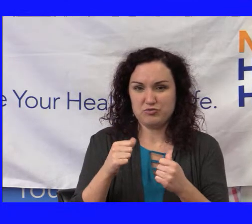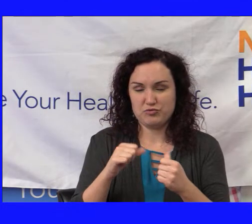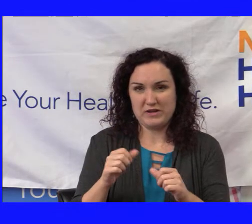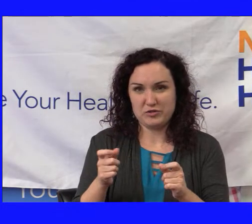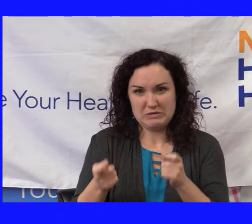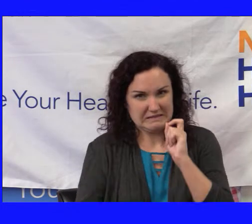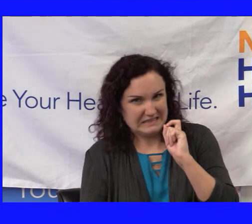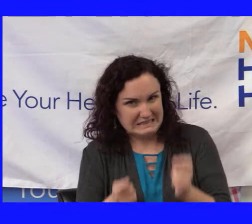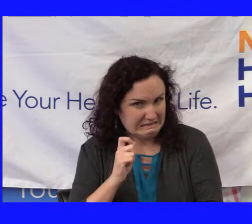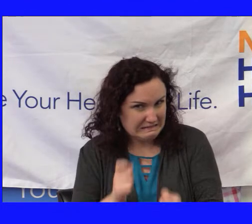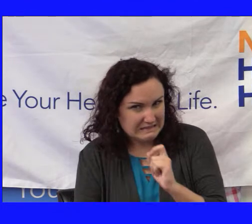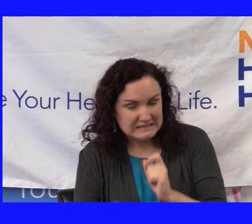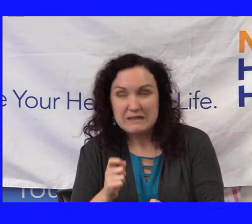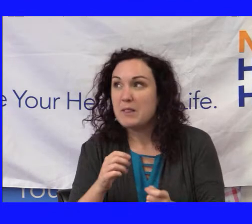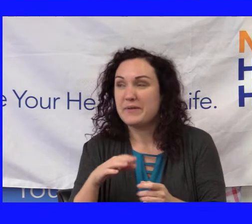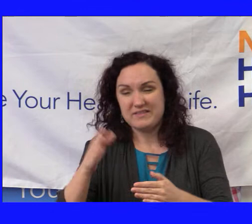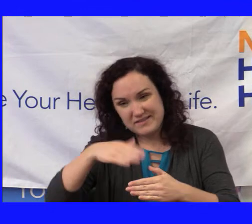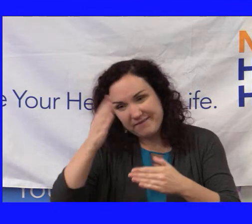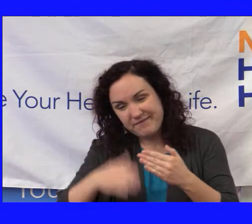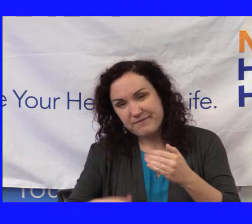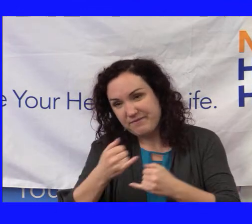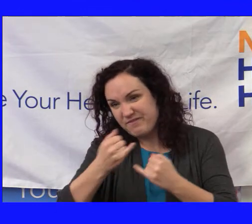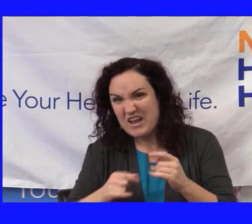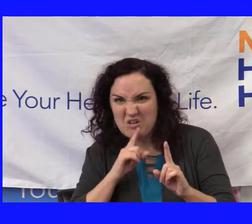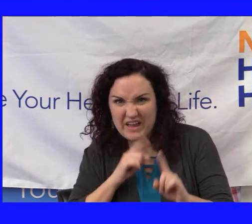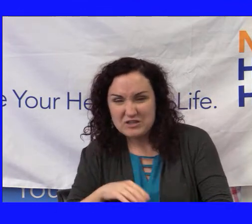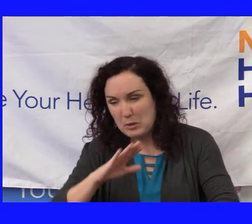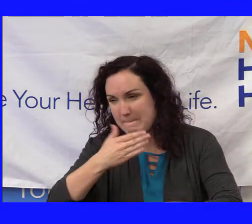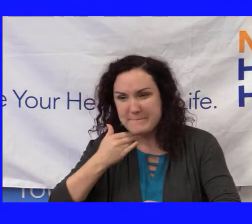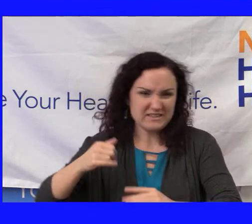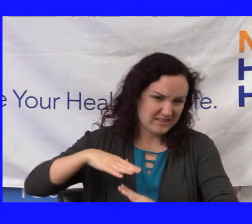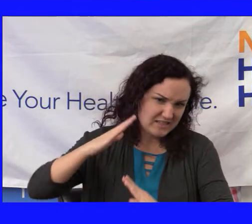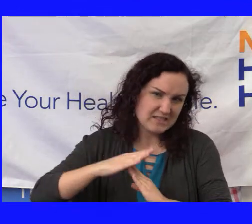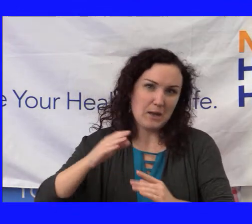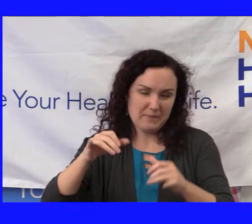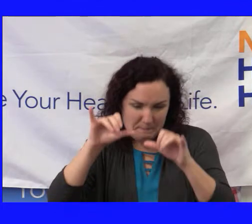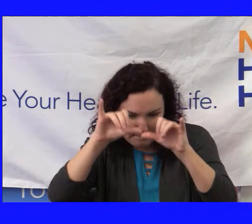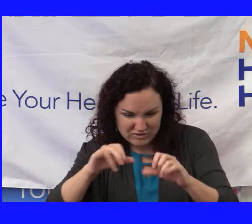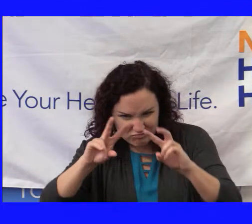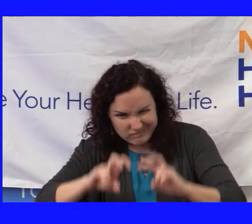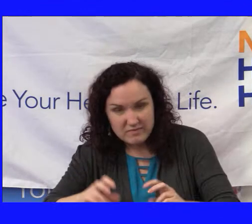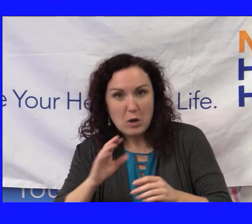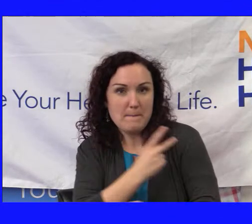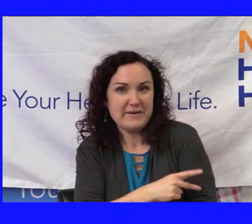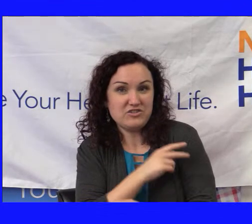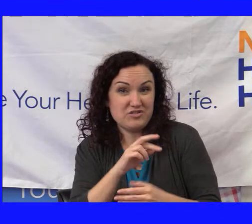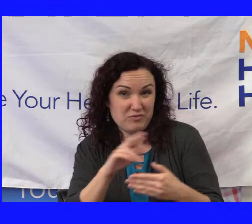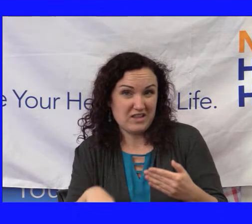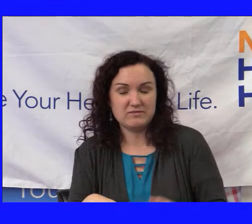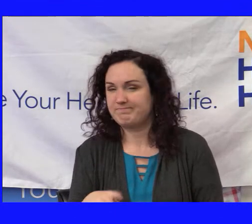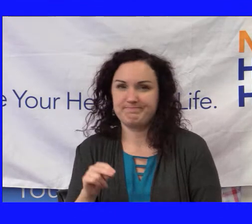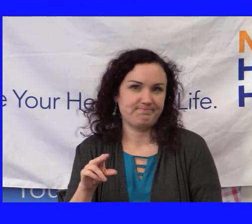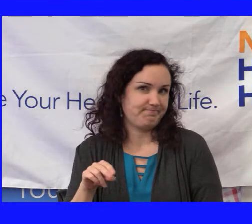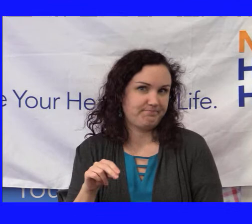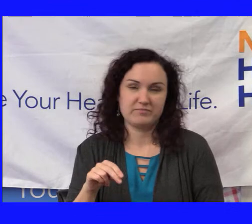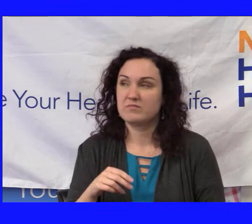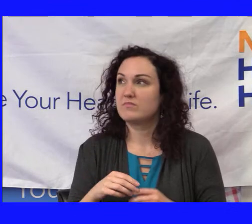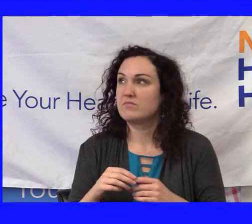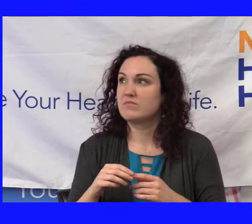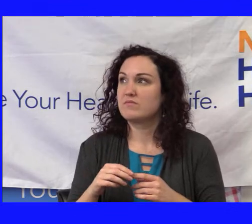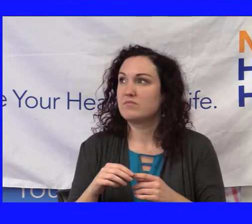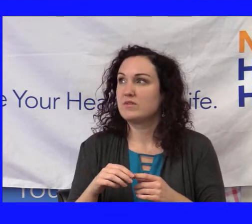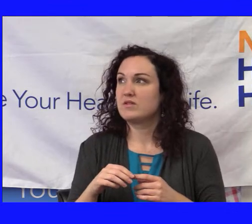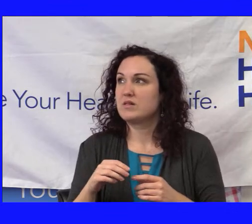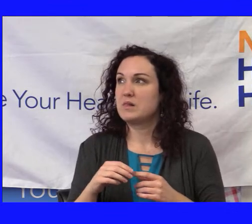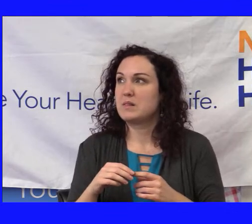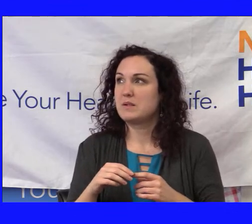most ultimate, final answer in terms of how best to measure our patient's kidney function. It will be the biomarkers that don't require a race-based